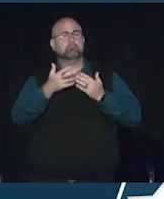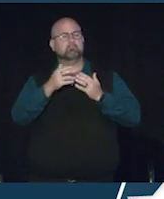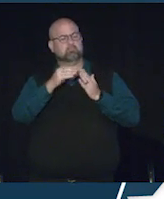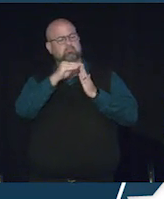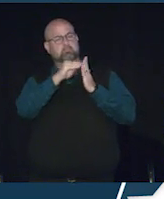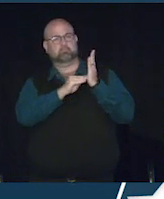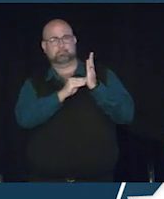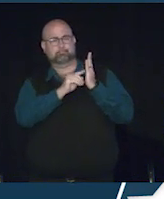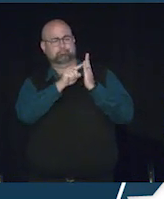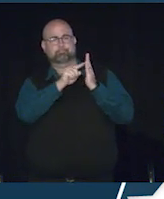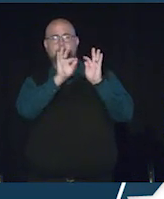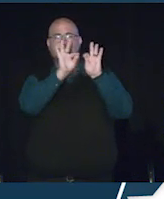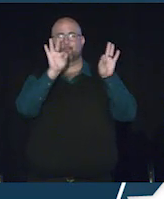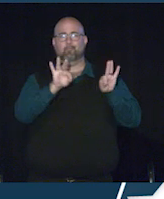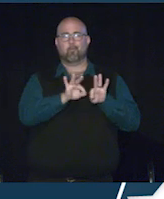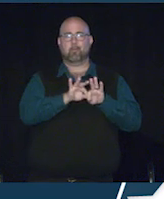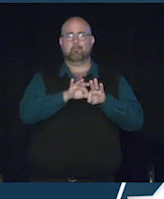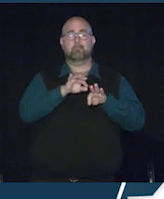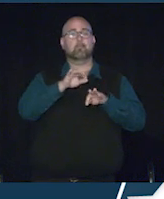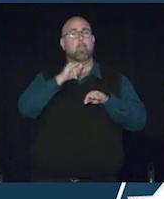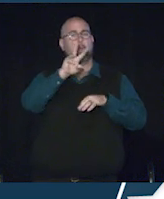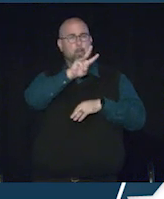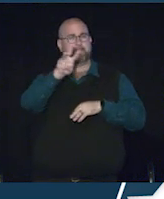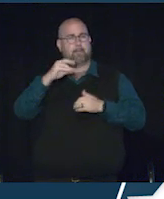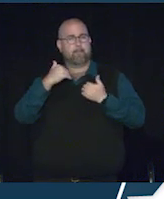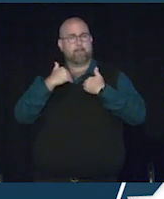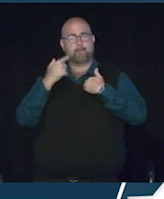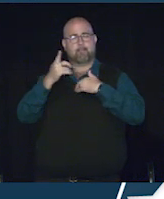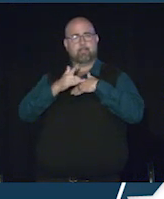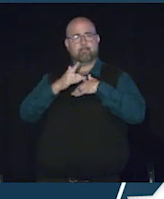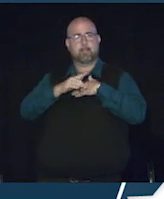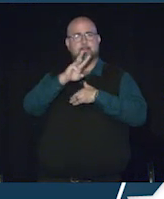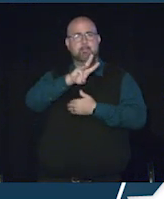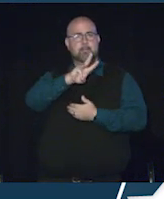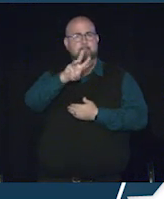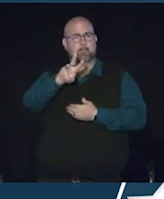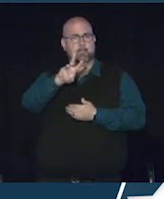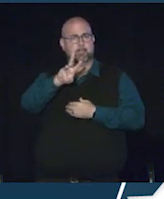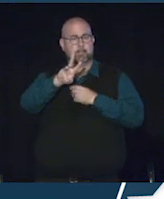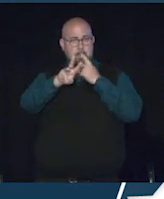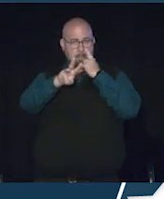VR referral form, which is found on our website at